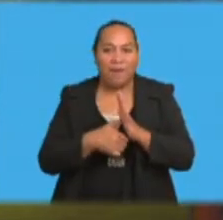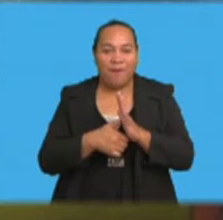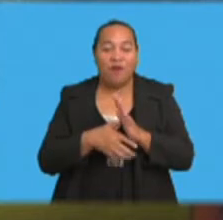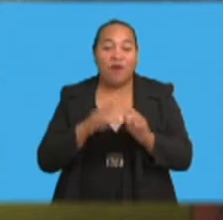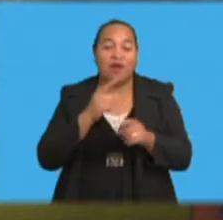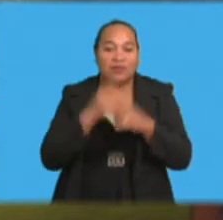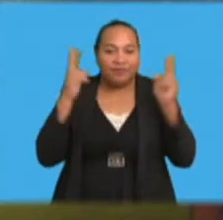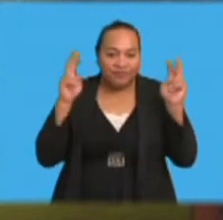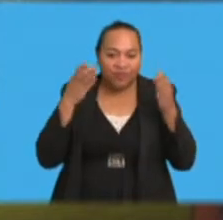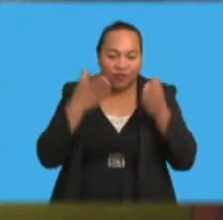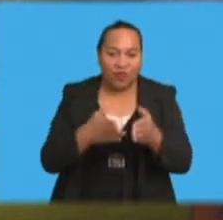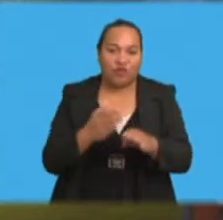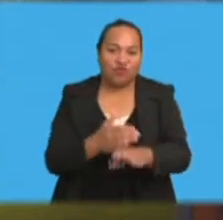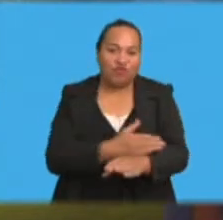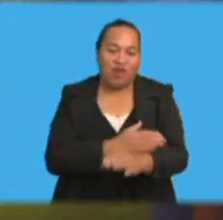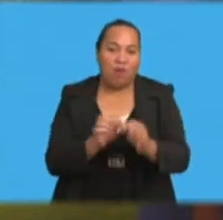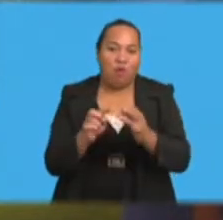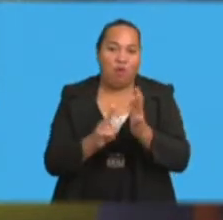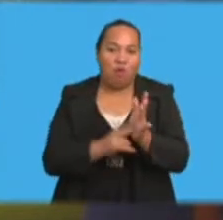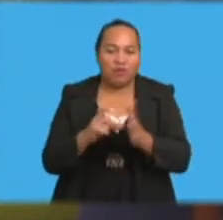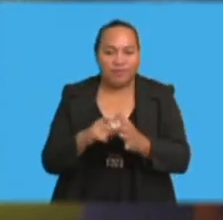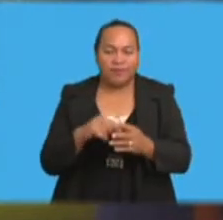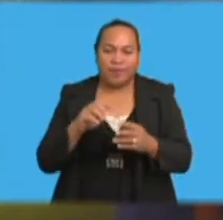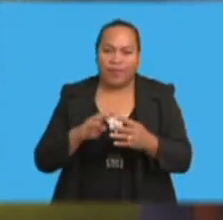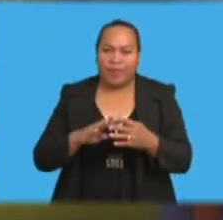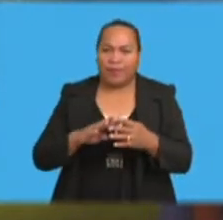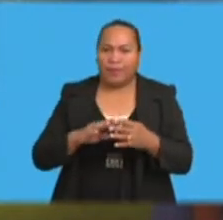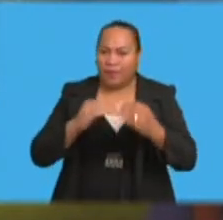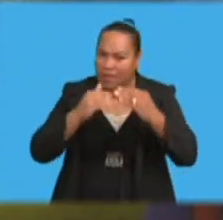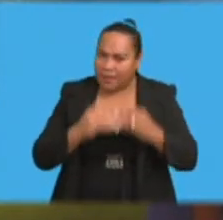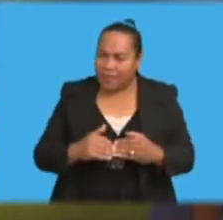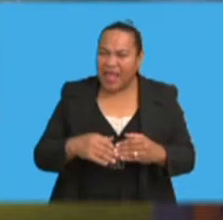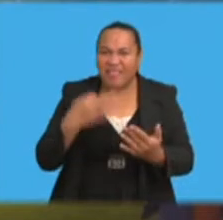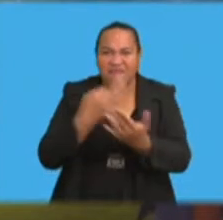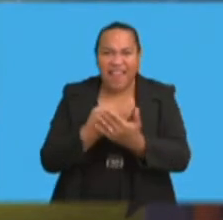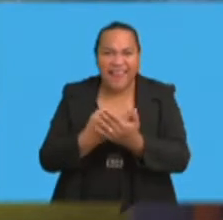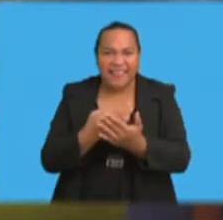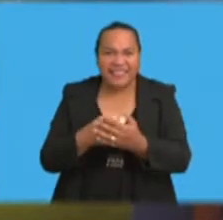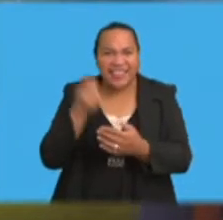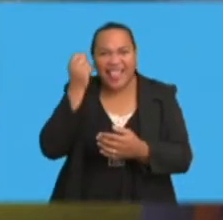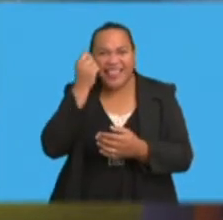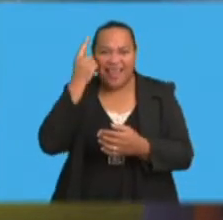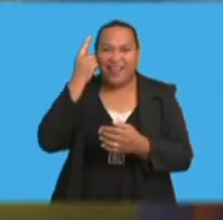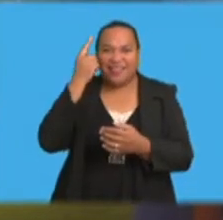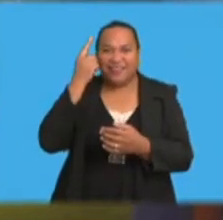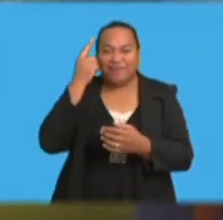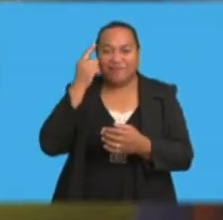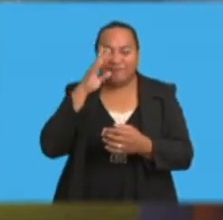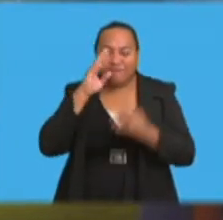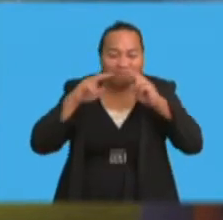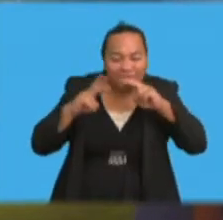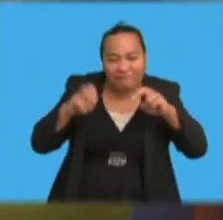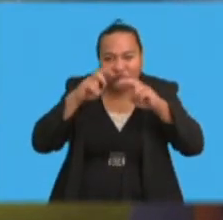bond. Madam Speaker, financial intelligence. Madam Speaker, the Financial Intelligence Unit, as highlighted yesterday, is established under